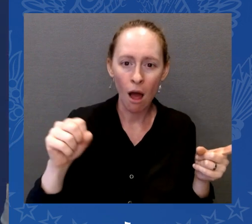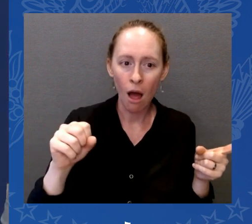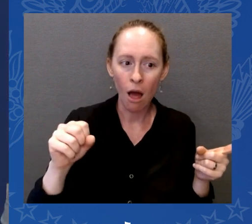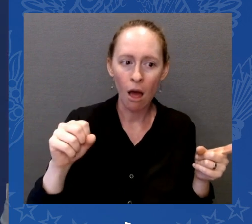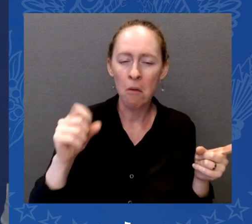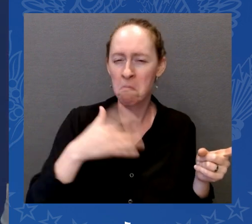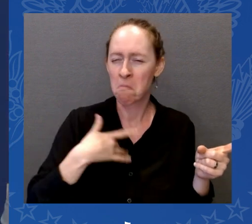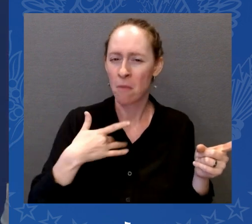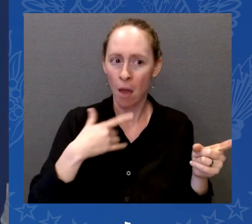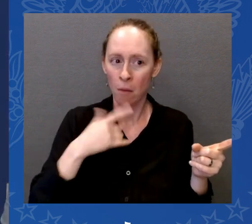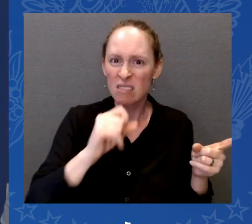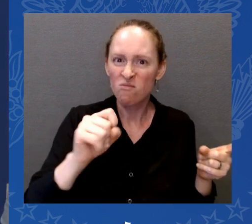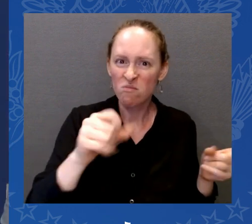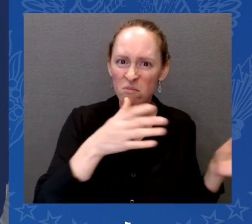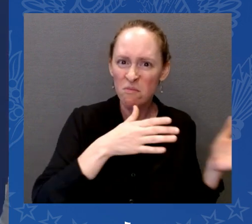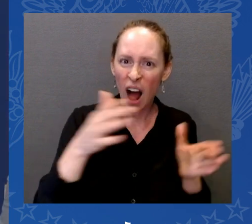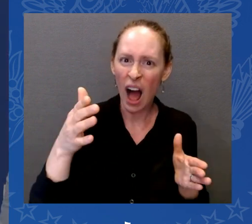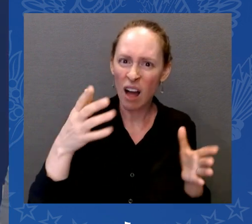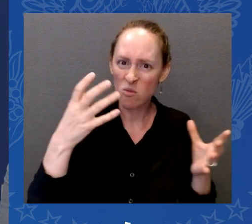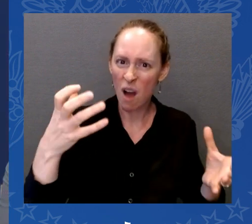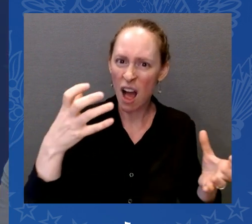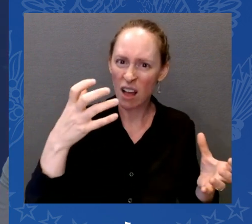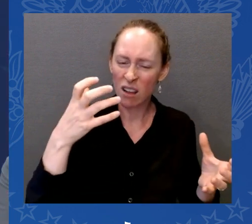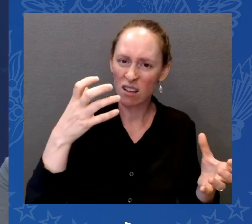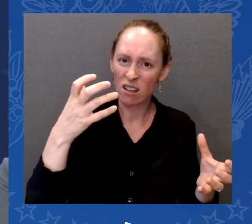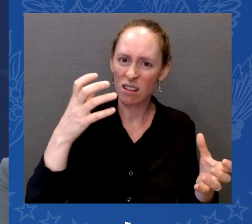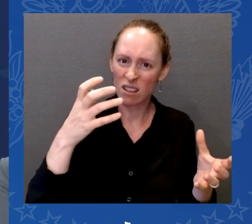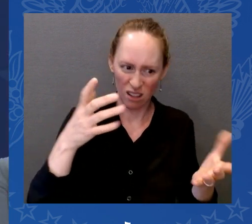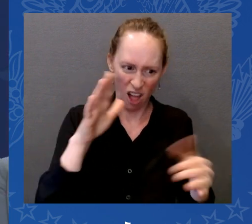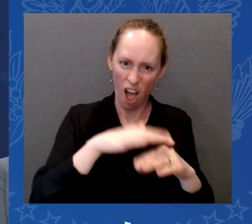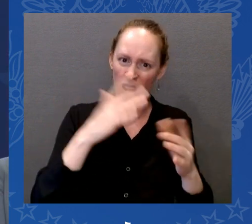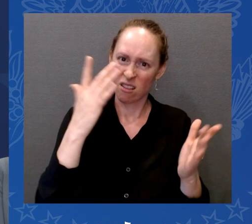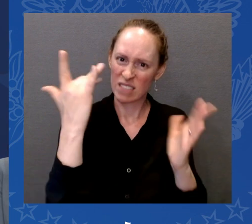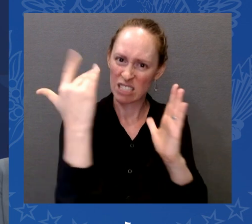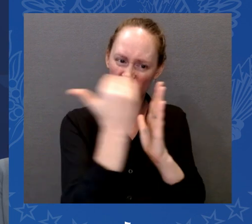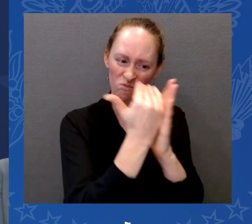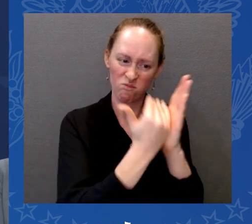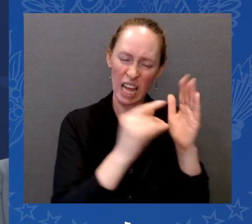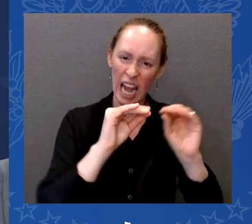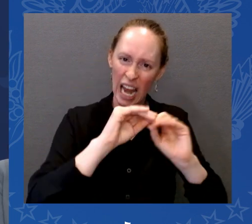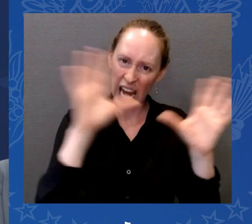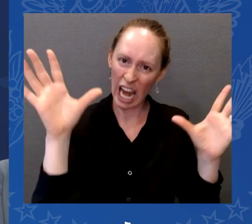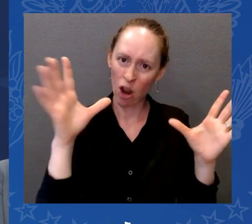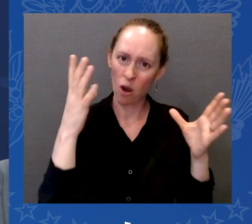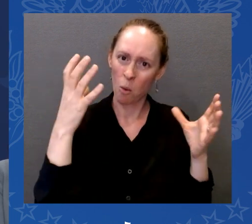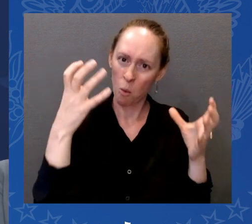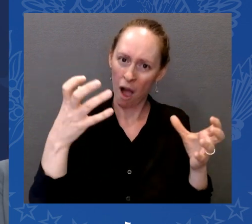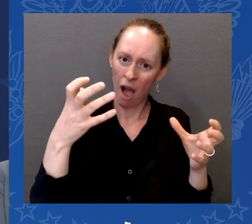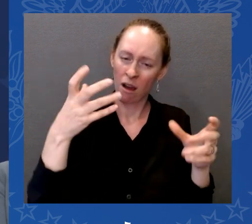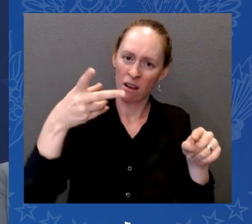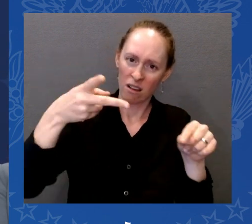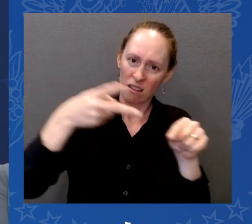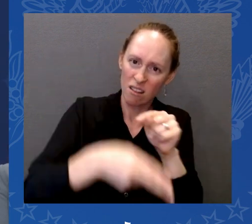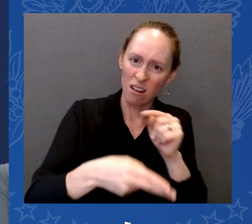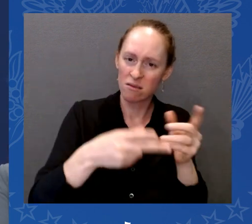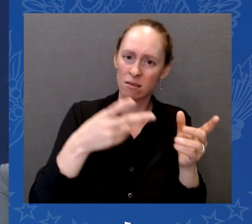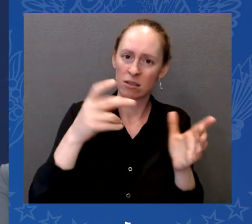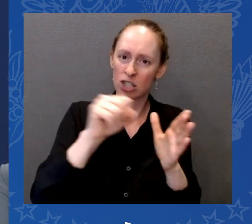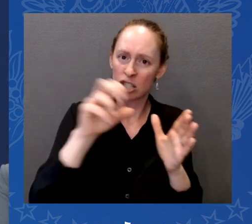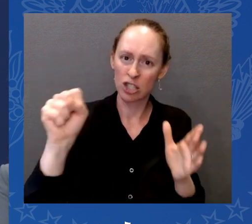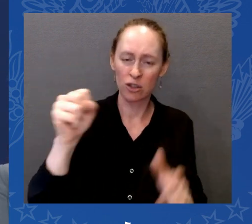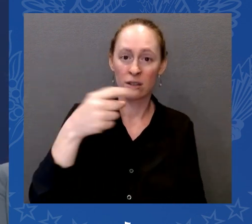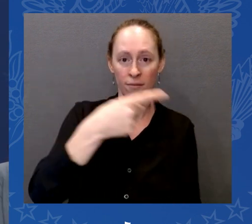They've written it down on pieces of paper. Senator Rick Scott, the Republican from Florida, who's in charge of getting Republicans elected to the